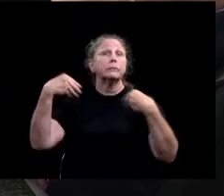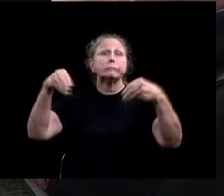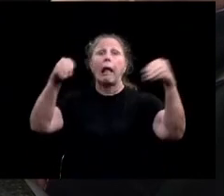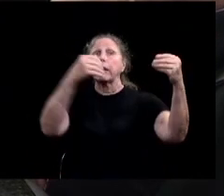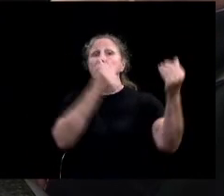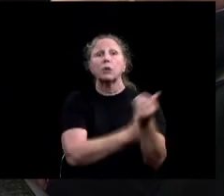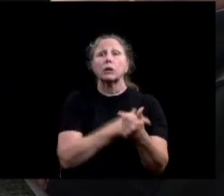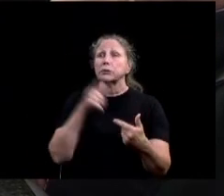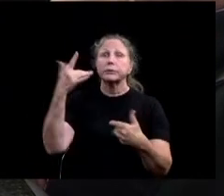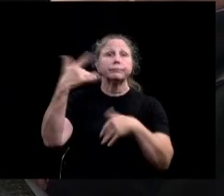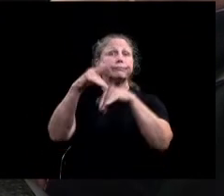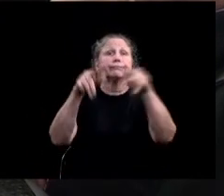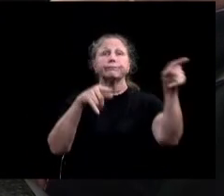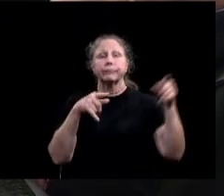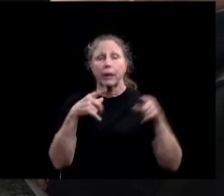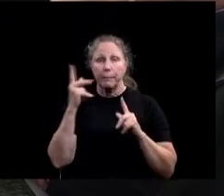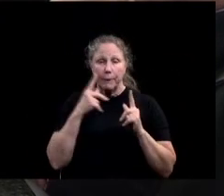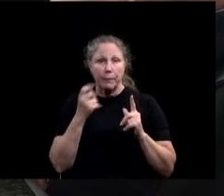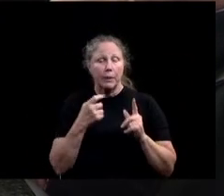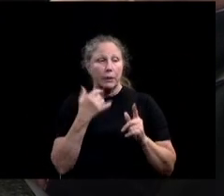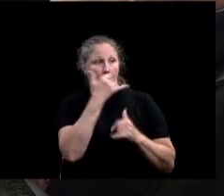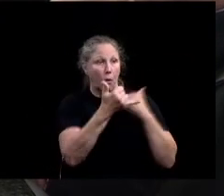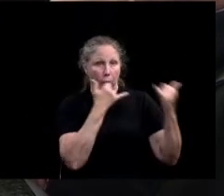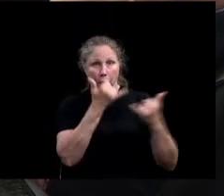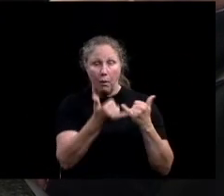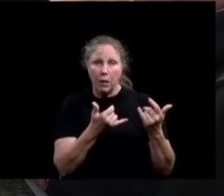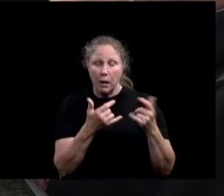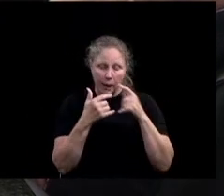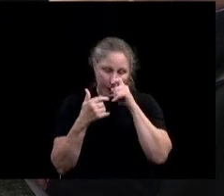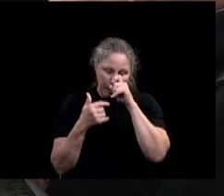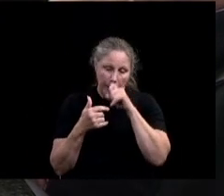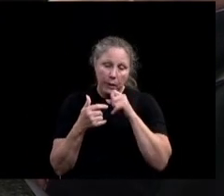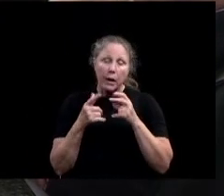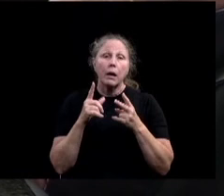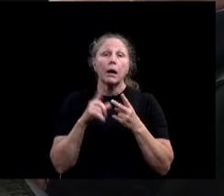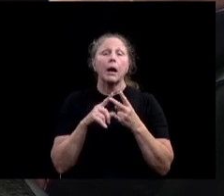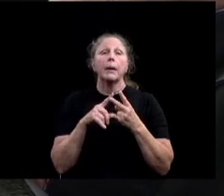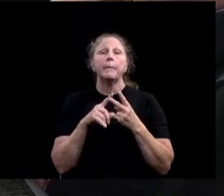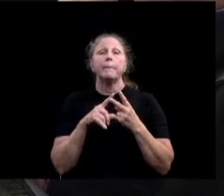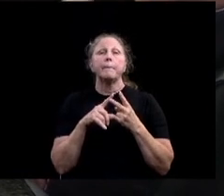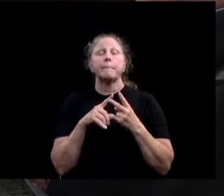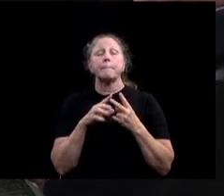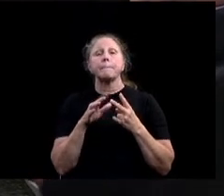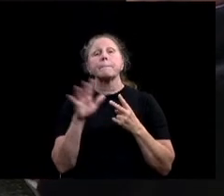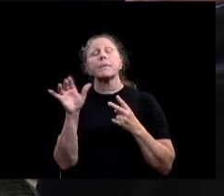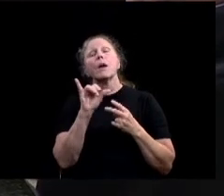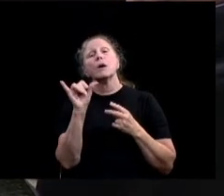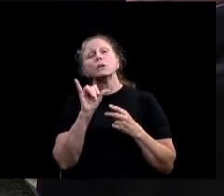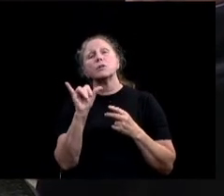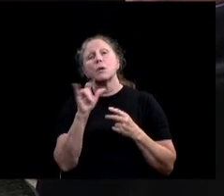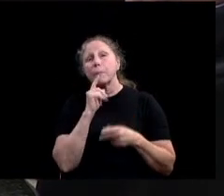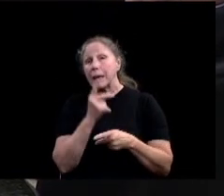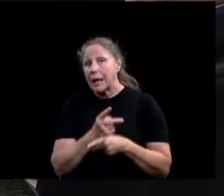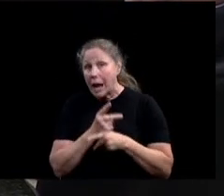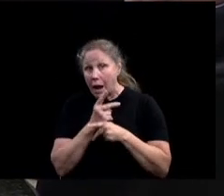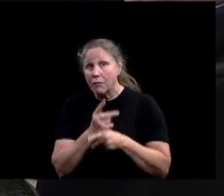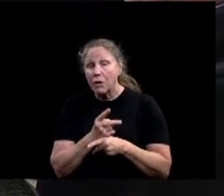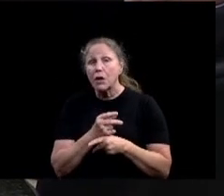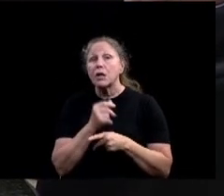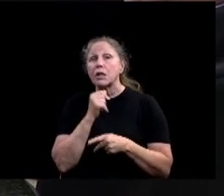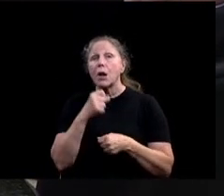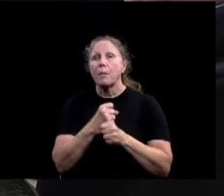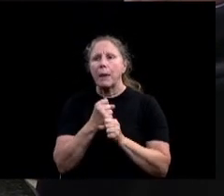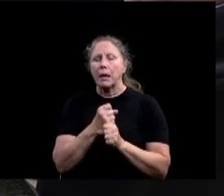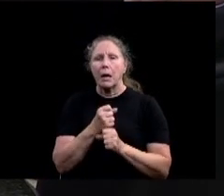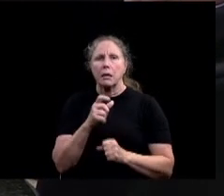that. The thing is, I also want to be very careful that we don't create a police state where you see a police officer on